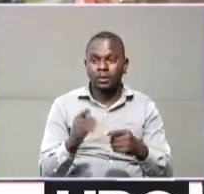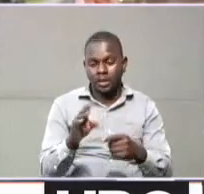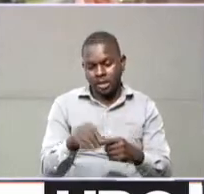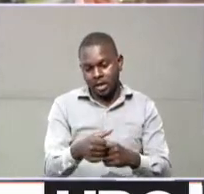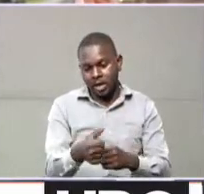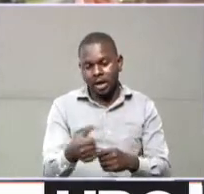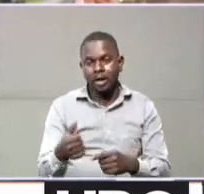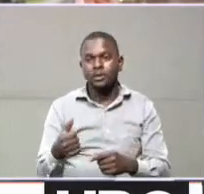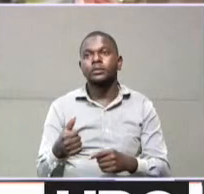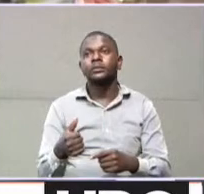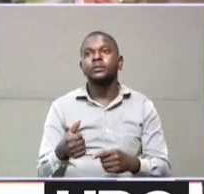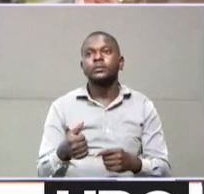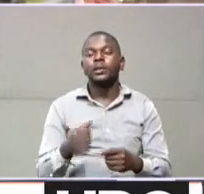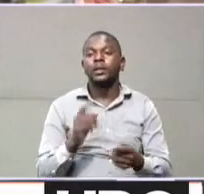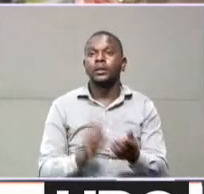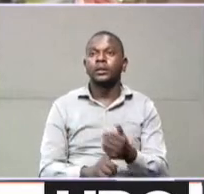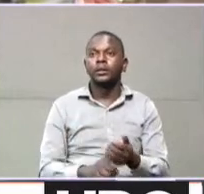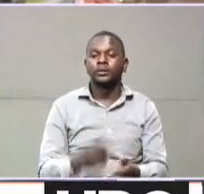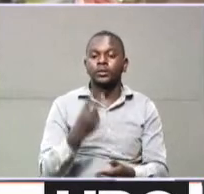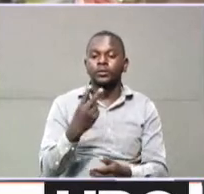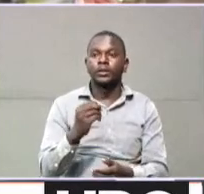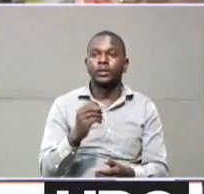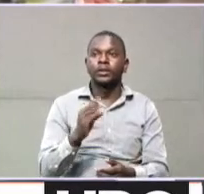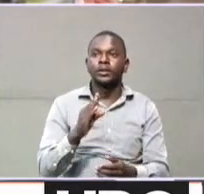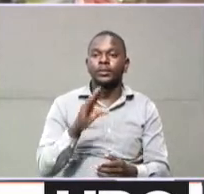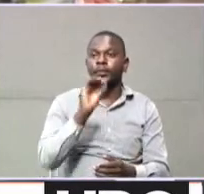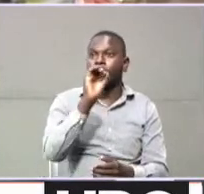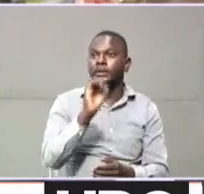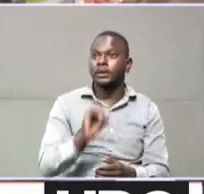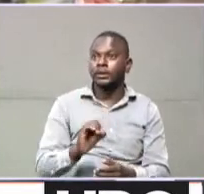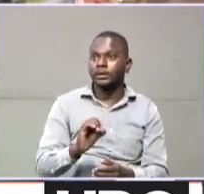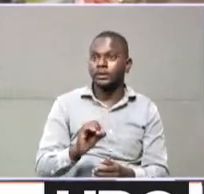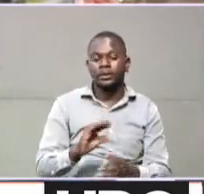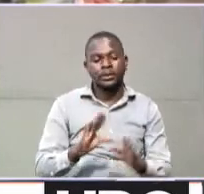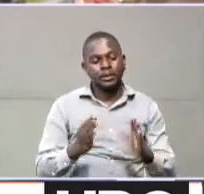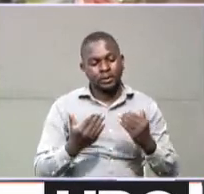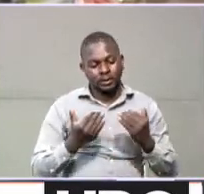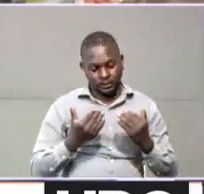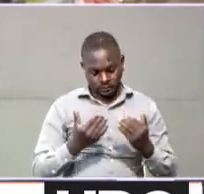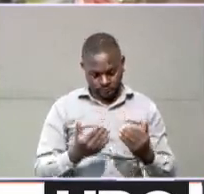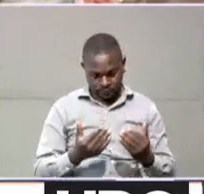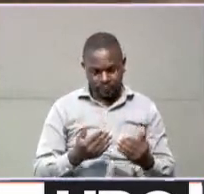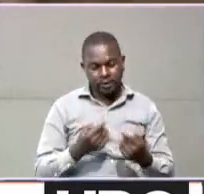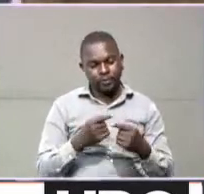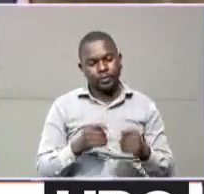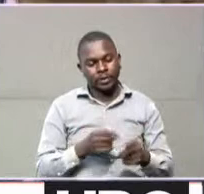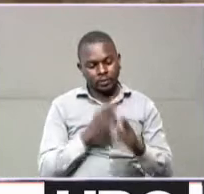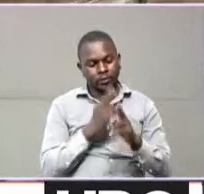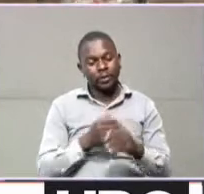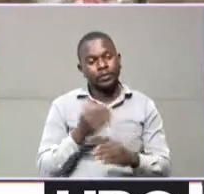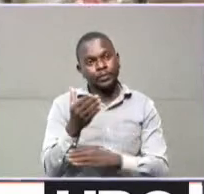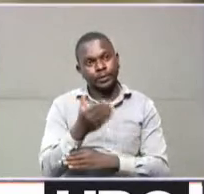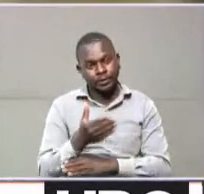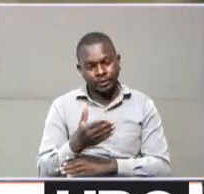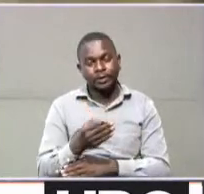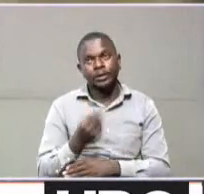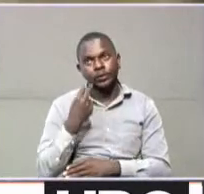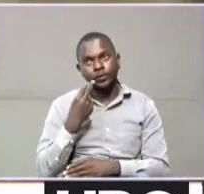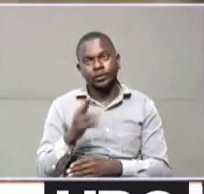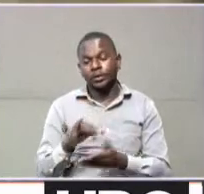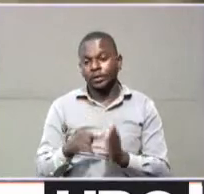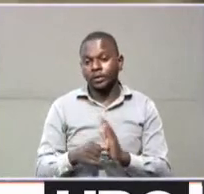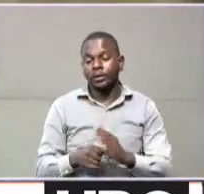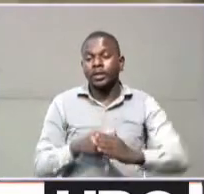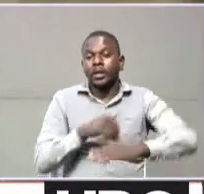other that to get 20 percent thank you but but whenever minister you see the issue of the